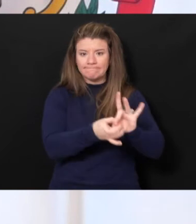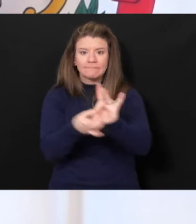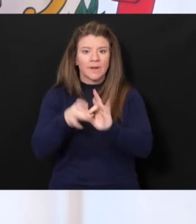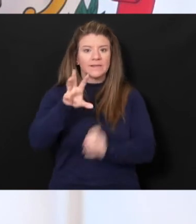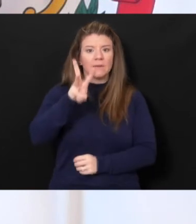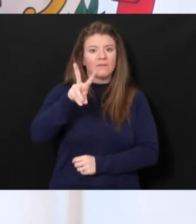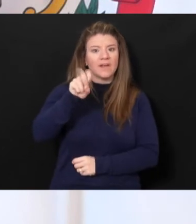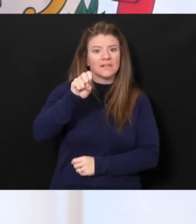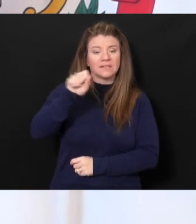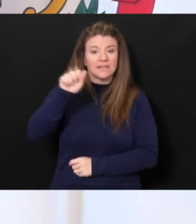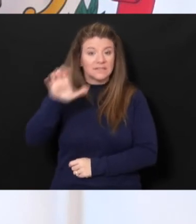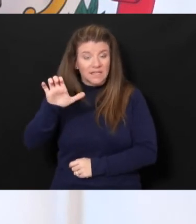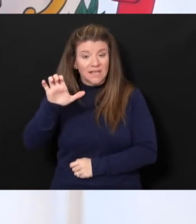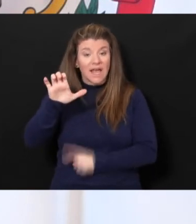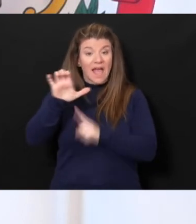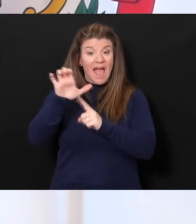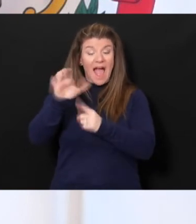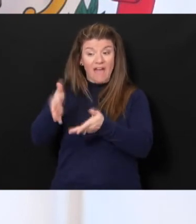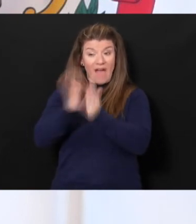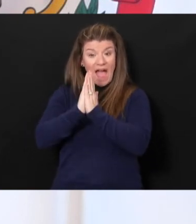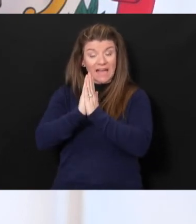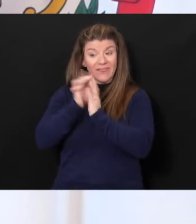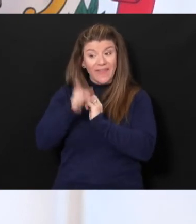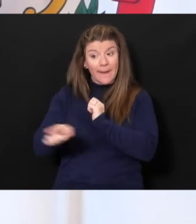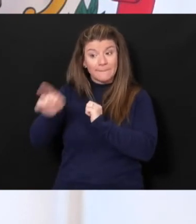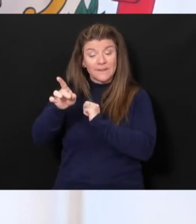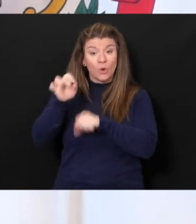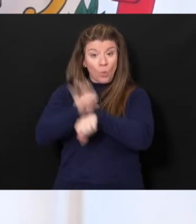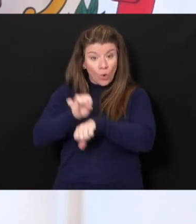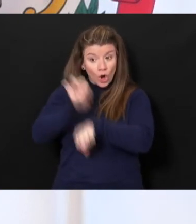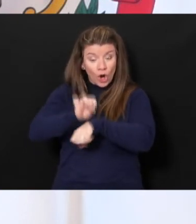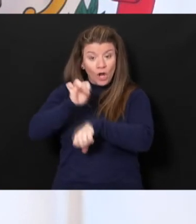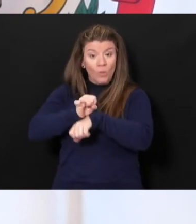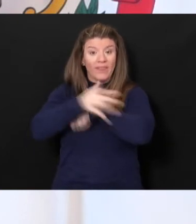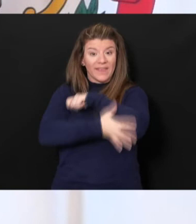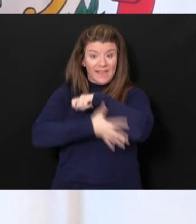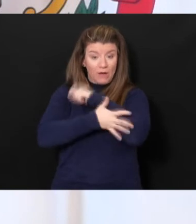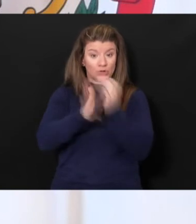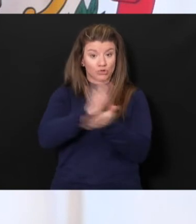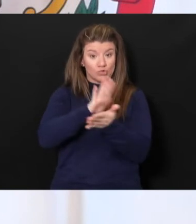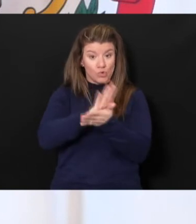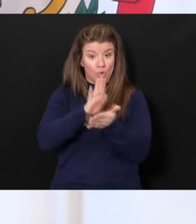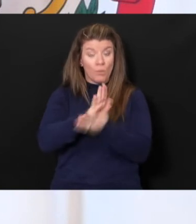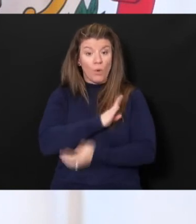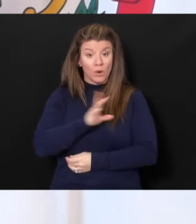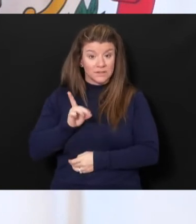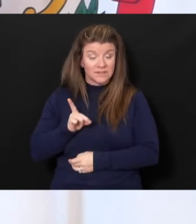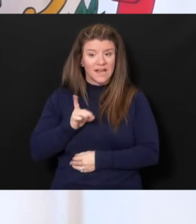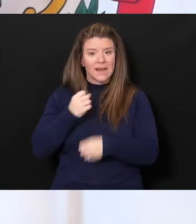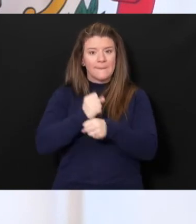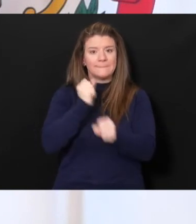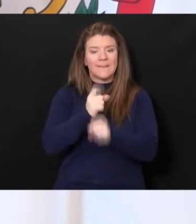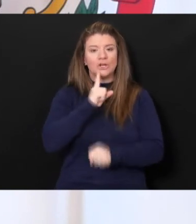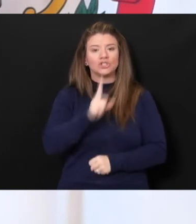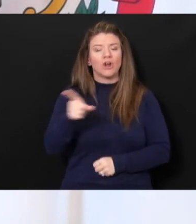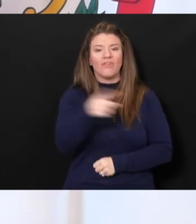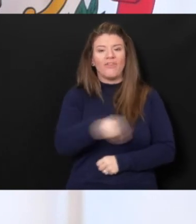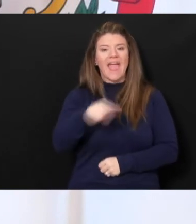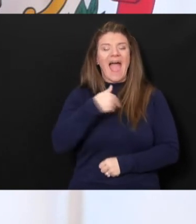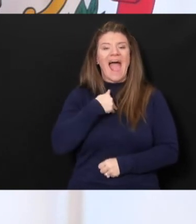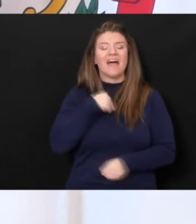WVSSAC. I have asked them to work with all county school boards to ensure they have occupancy